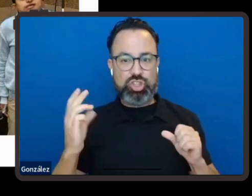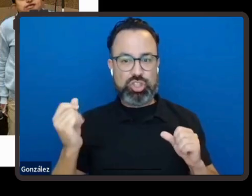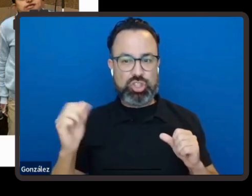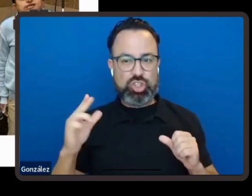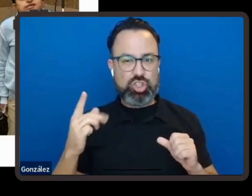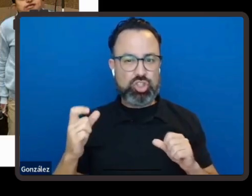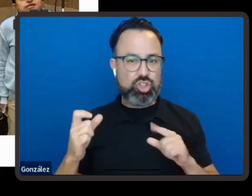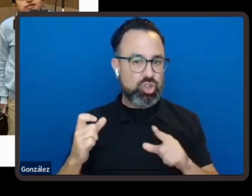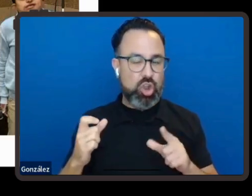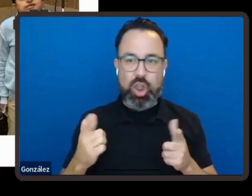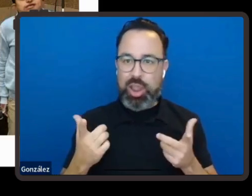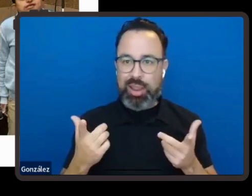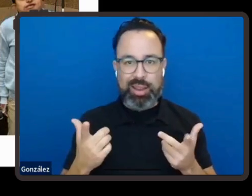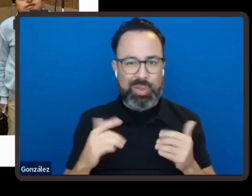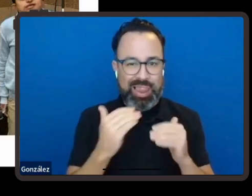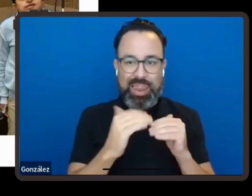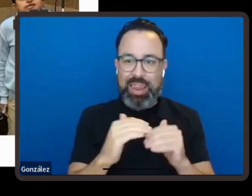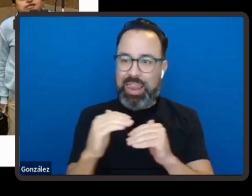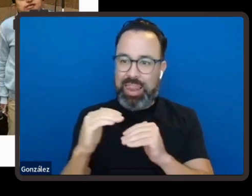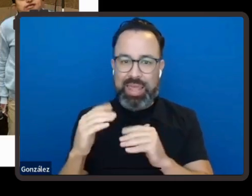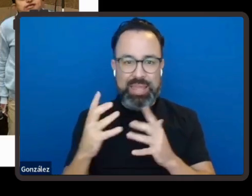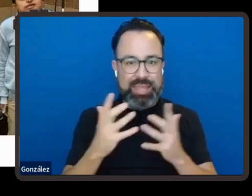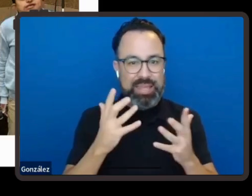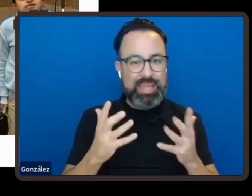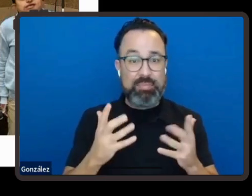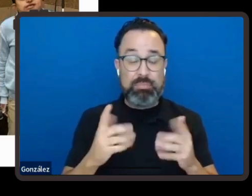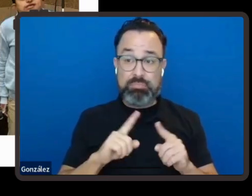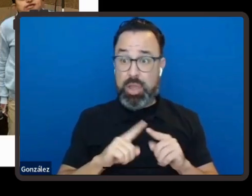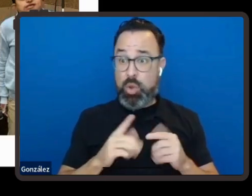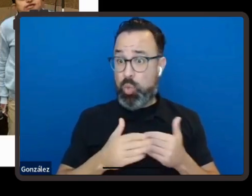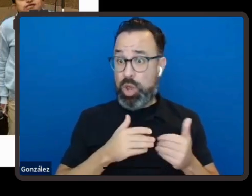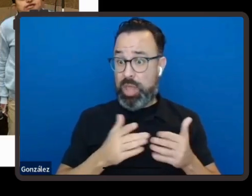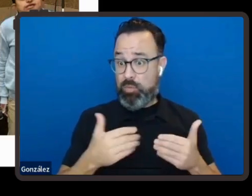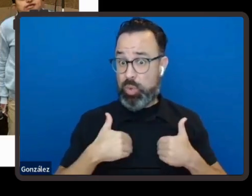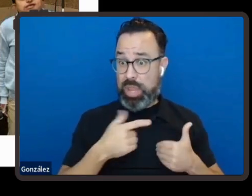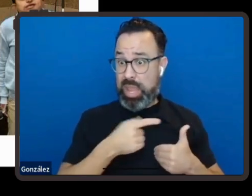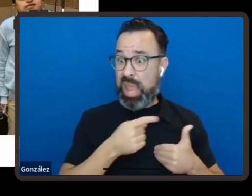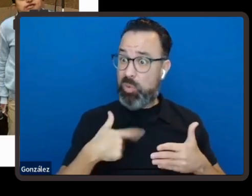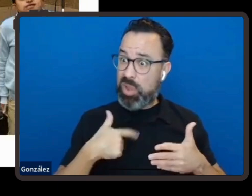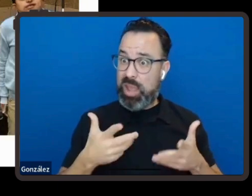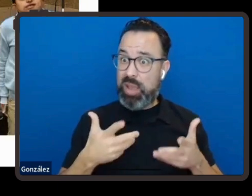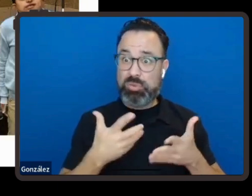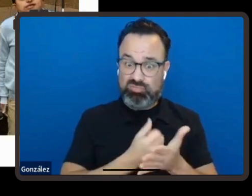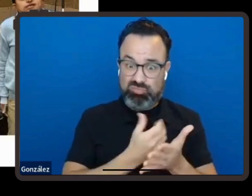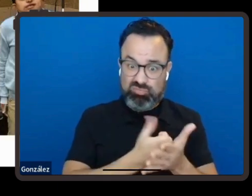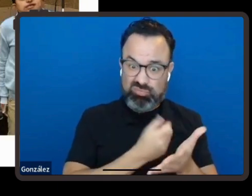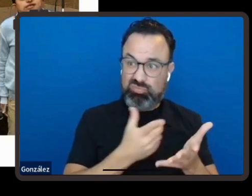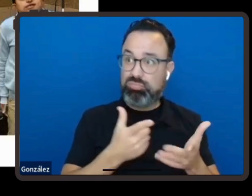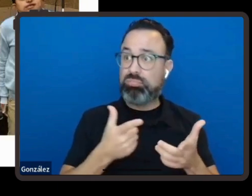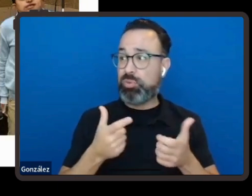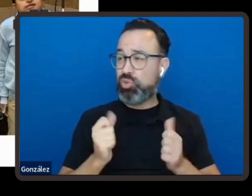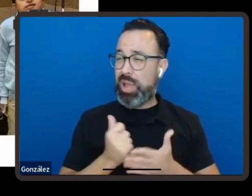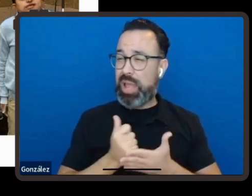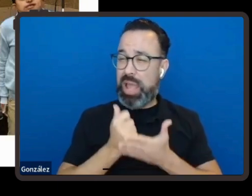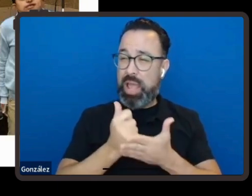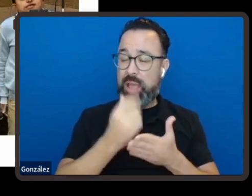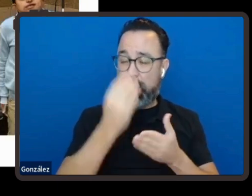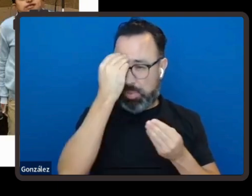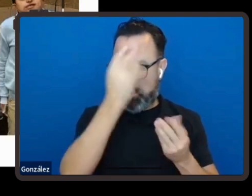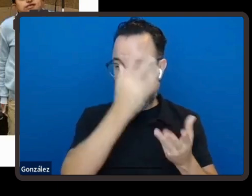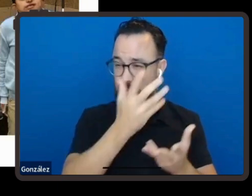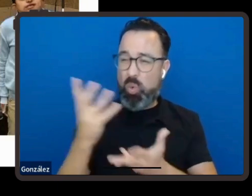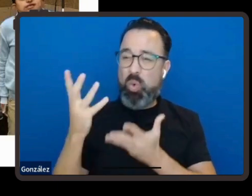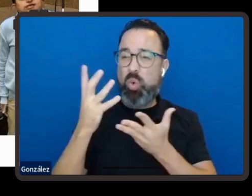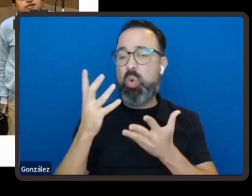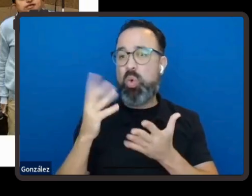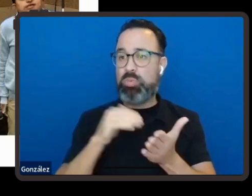and other, you know, we have to take what we can get. So, and we have to try and help inform our doctors. That's what